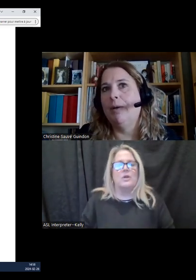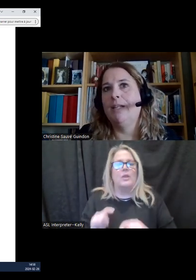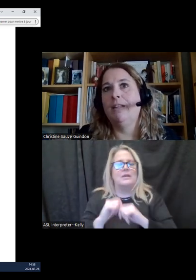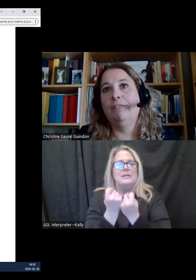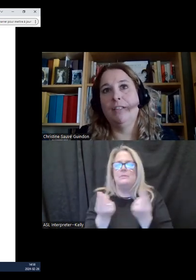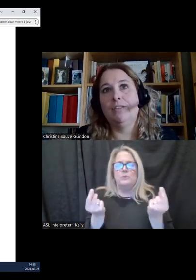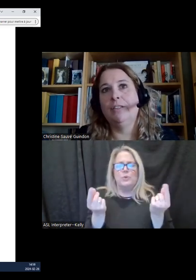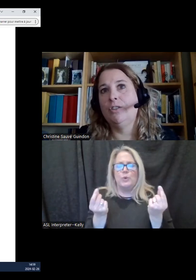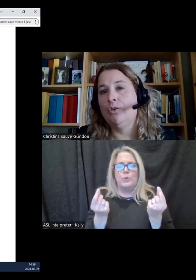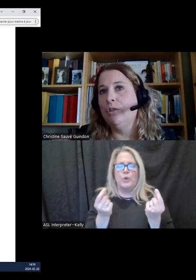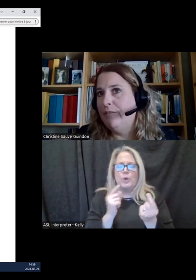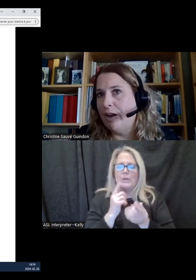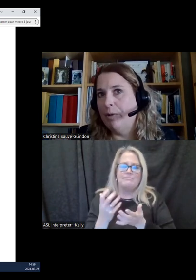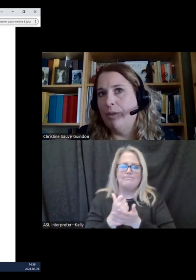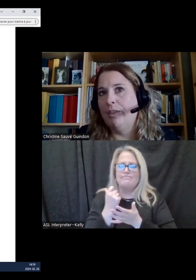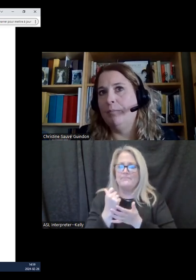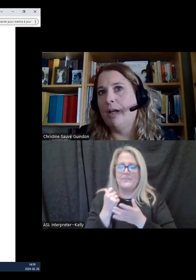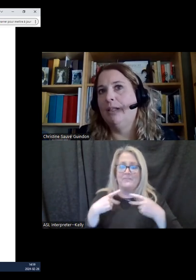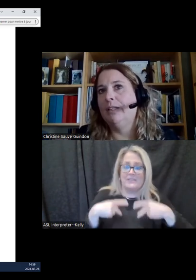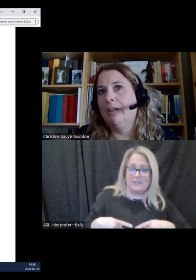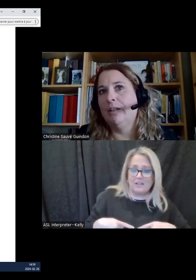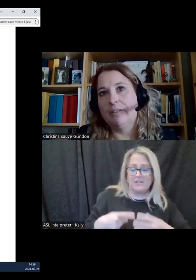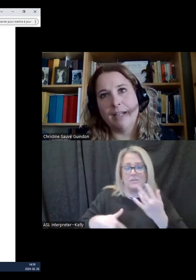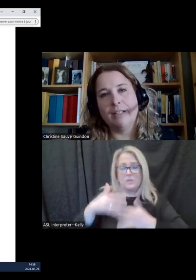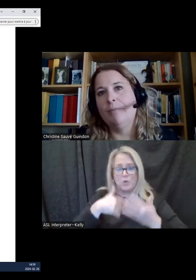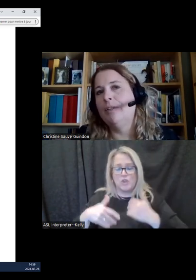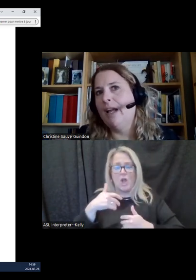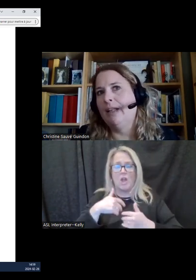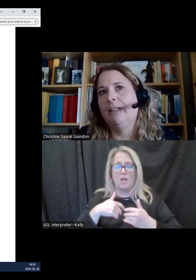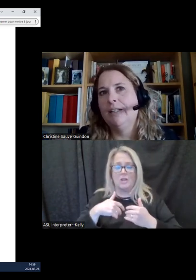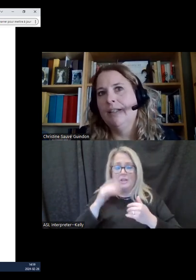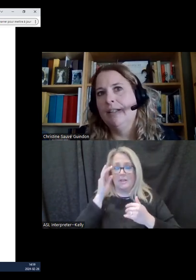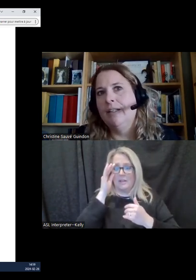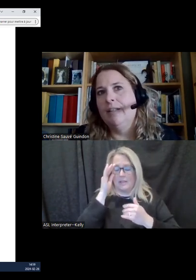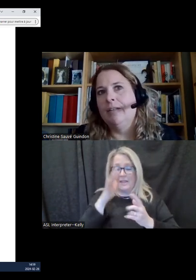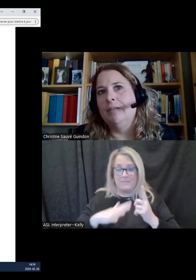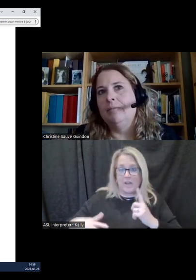is optimizing the physical and social environment within the body tactile modality,